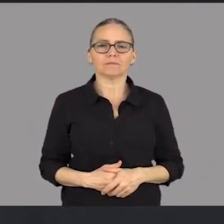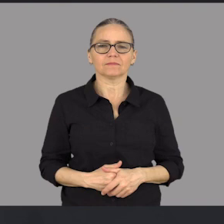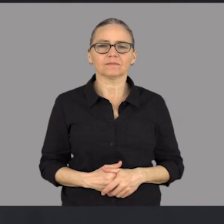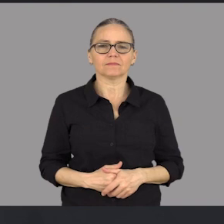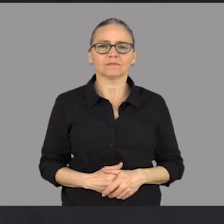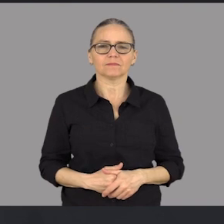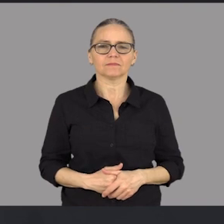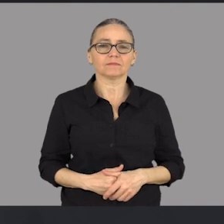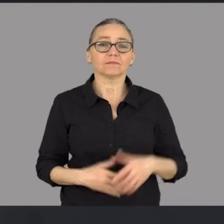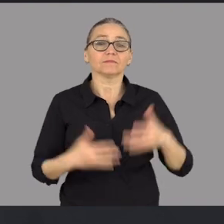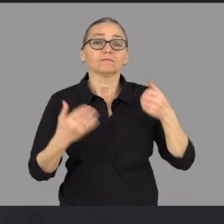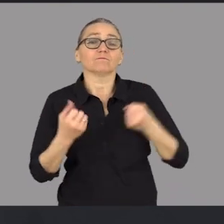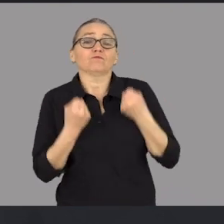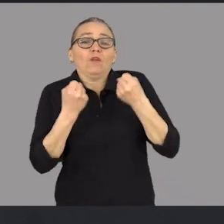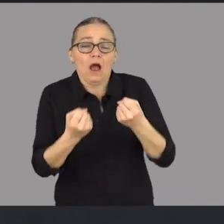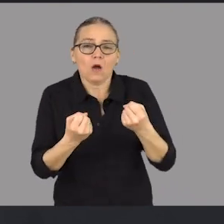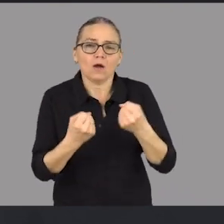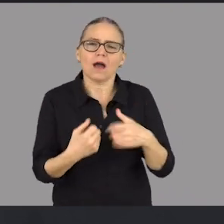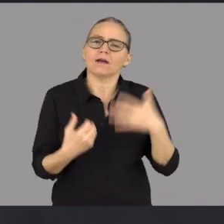Thank you so much, Tanya.